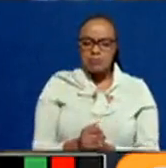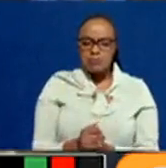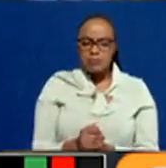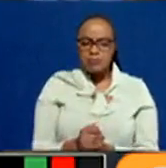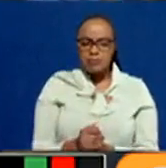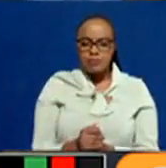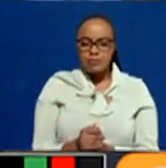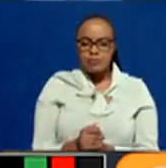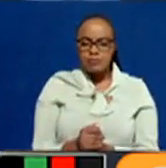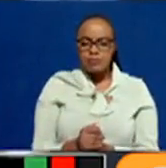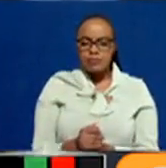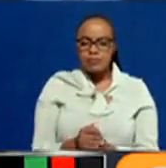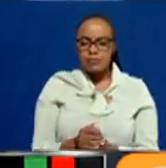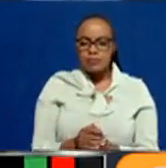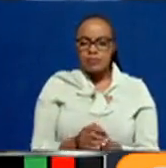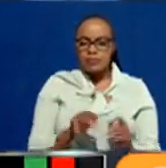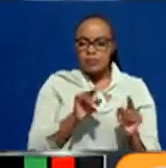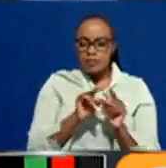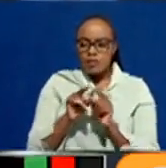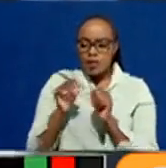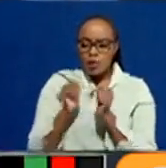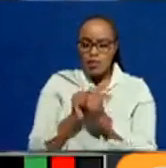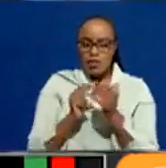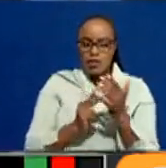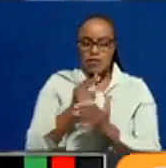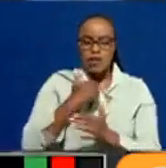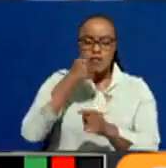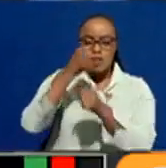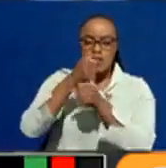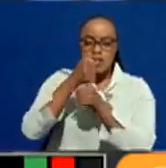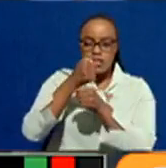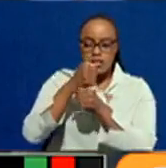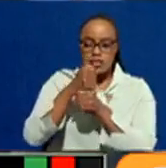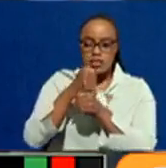I'll serve you with loyalty and dedication.